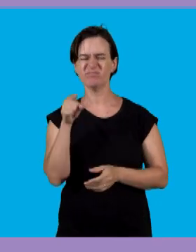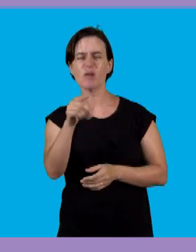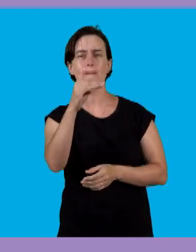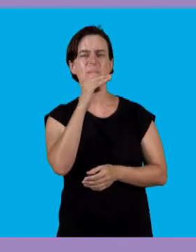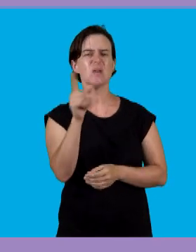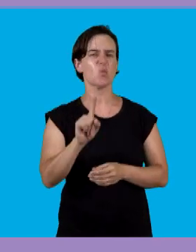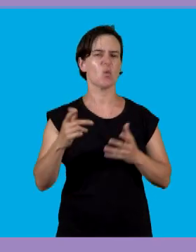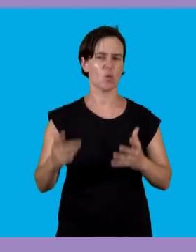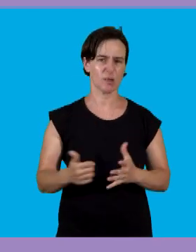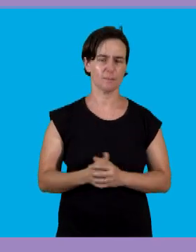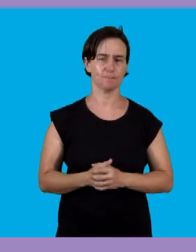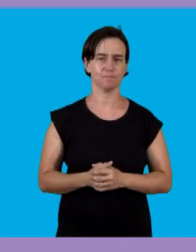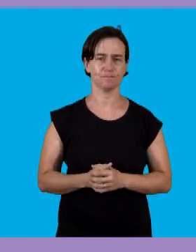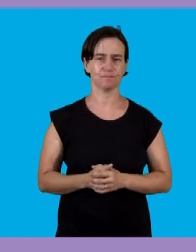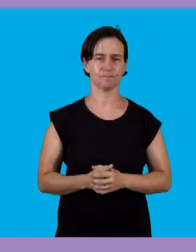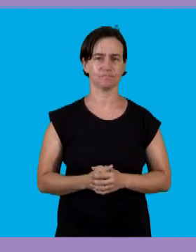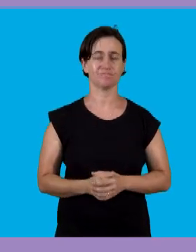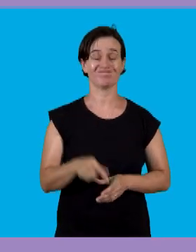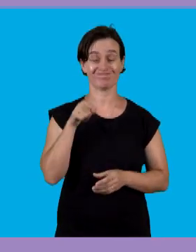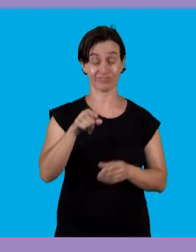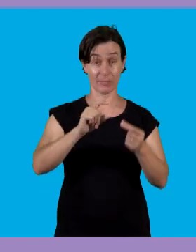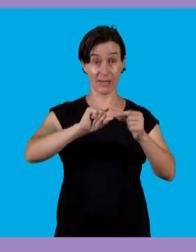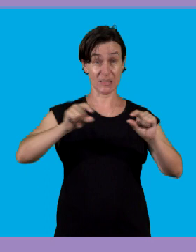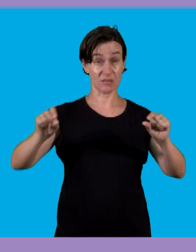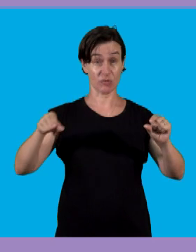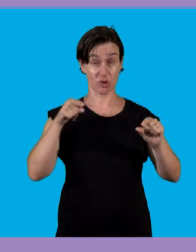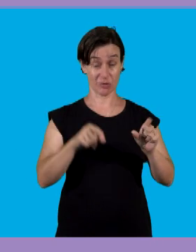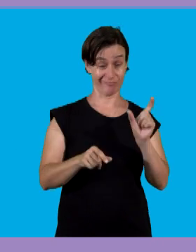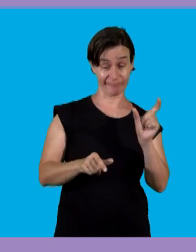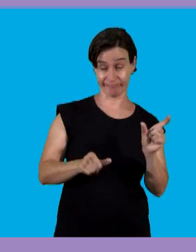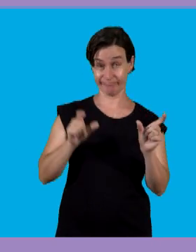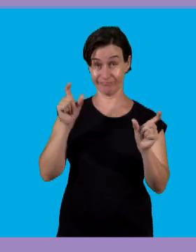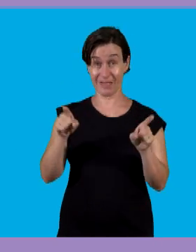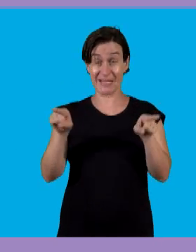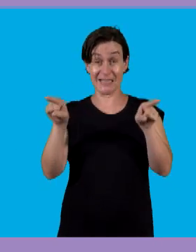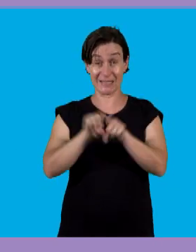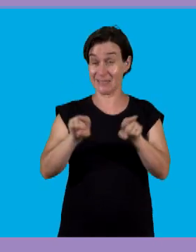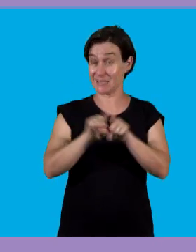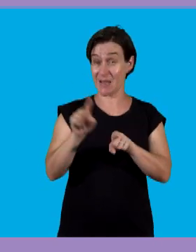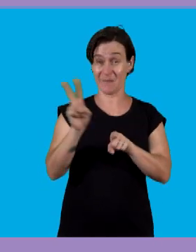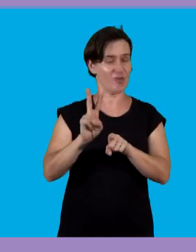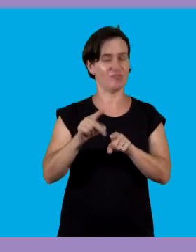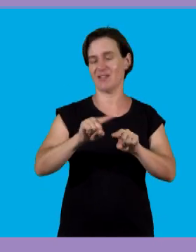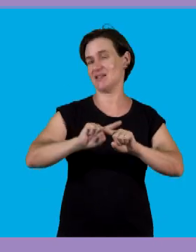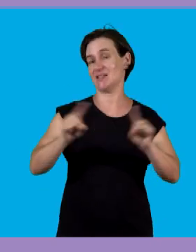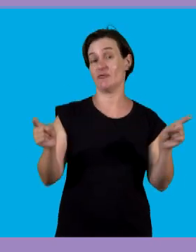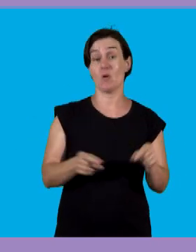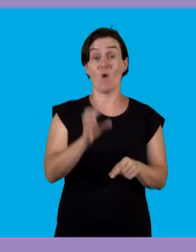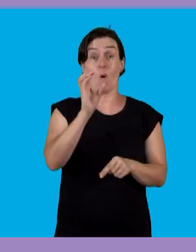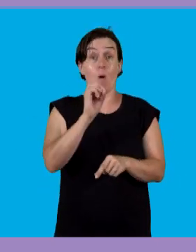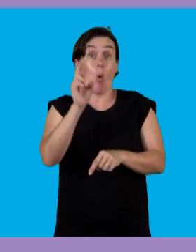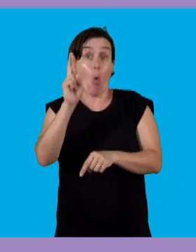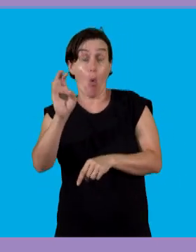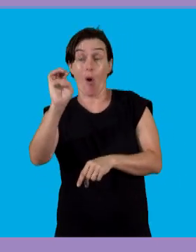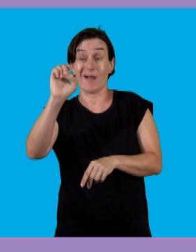unlike terms? Well, unlike terms are expressions that do not have the same variables or the